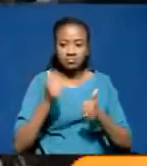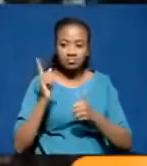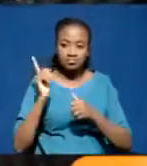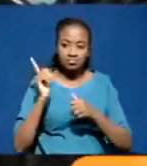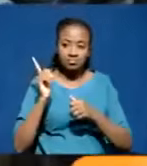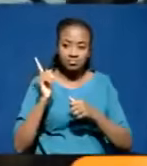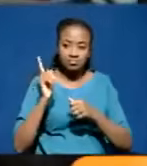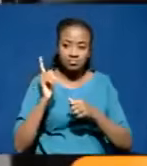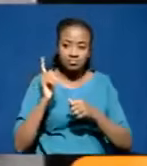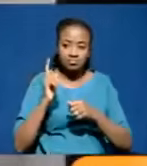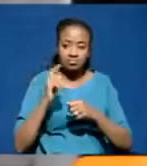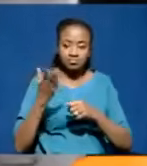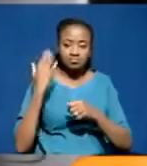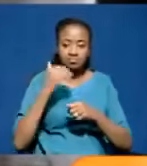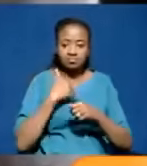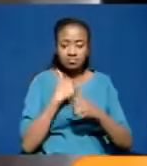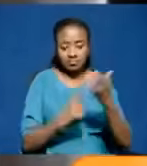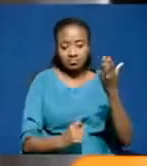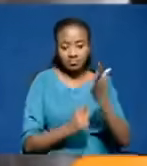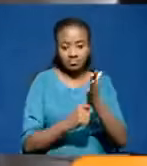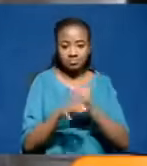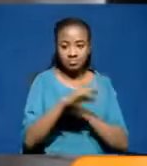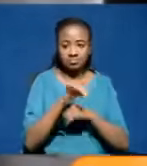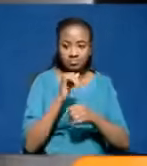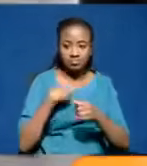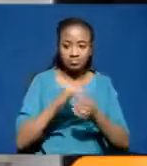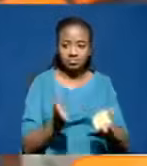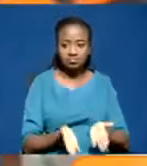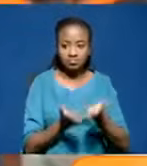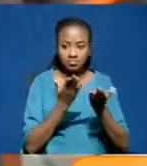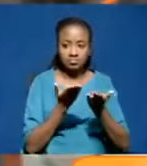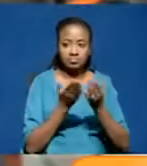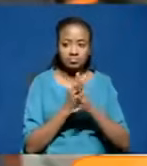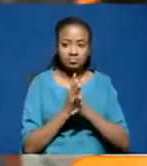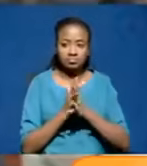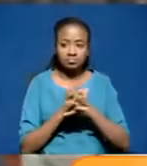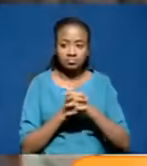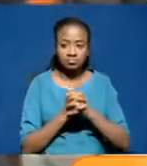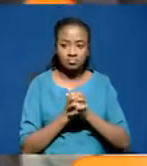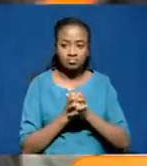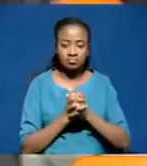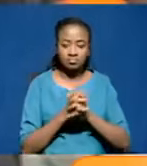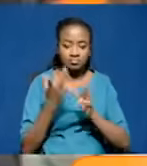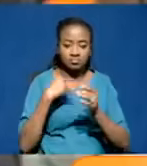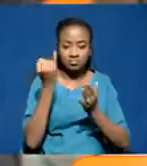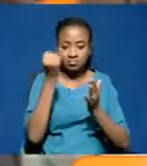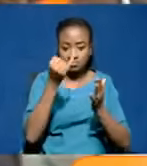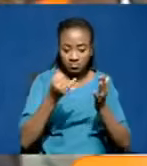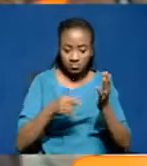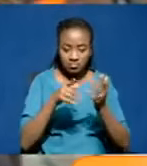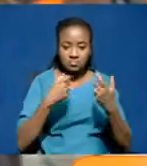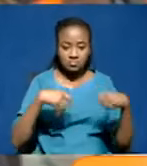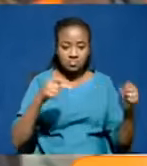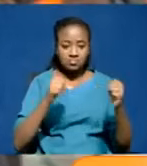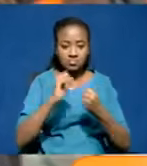have a lockable compartment for it, so that's one major improvement we did. We redesigned the bike to be able to support more